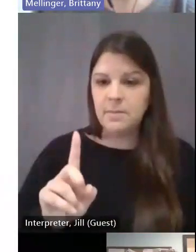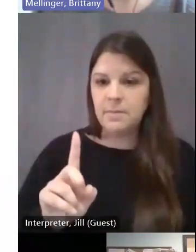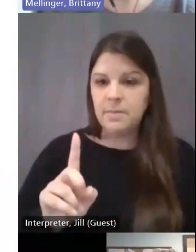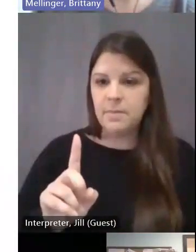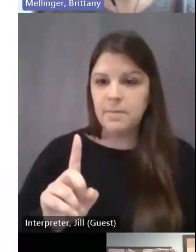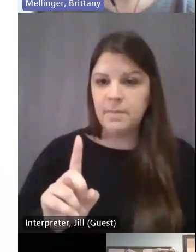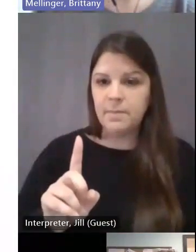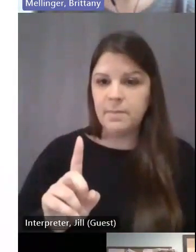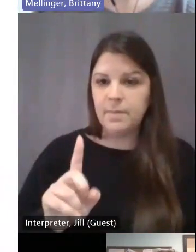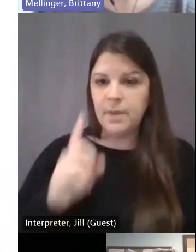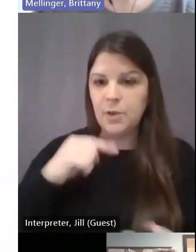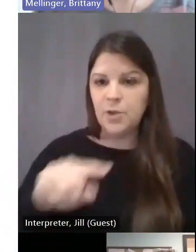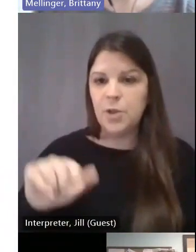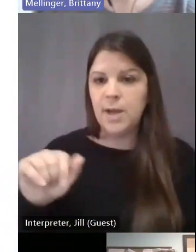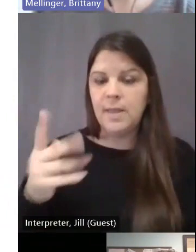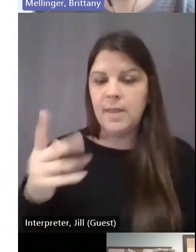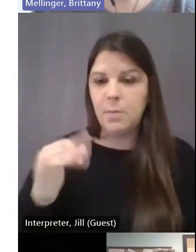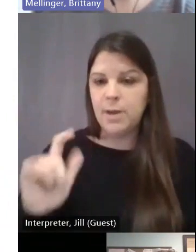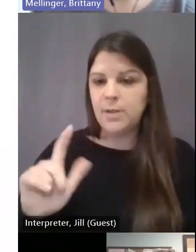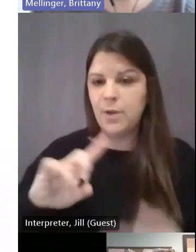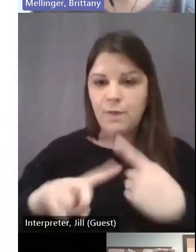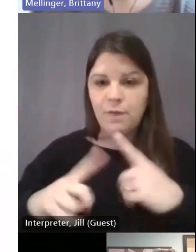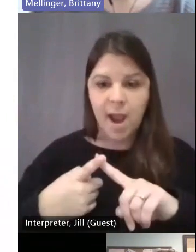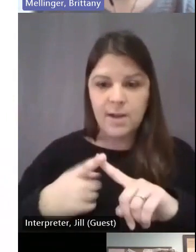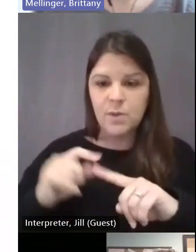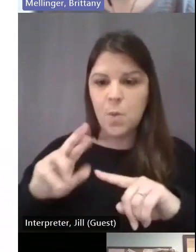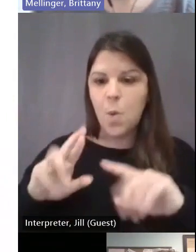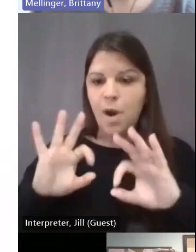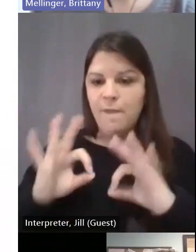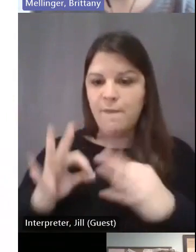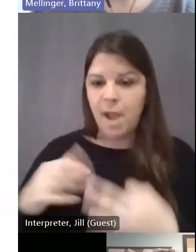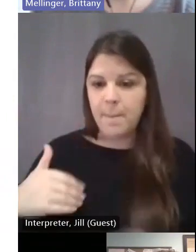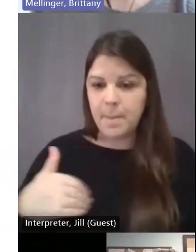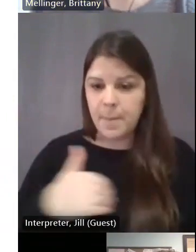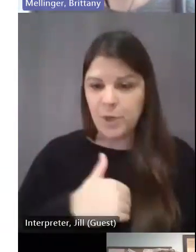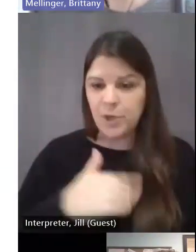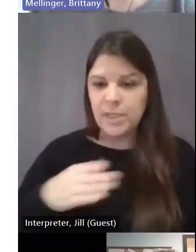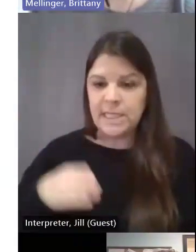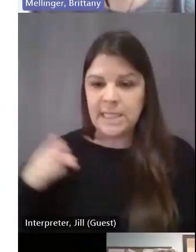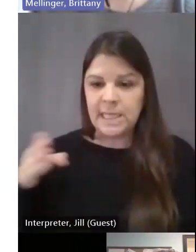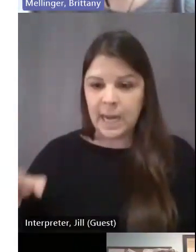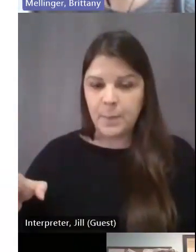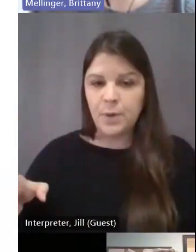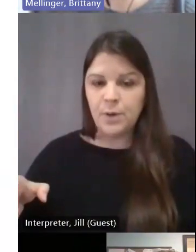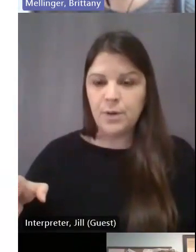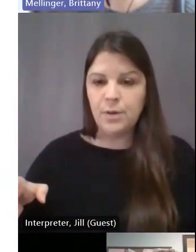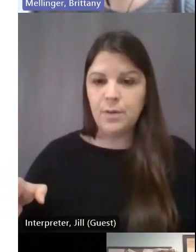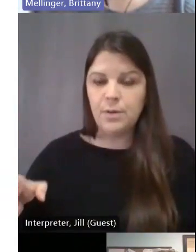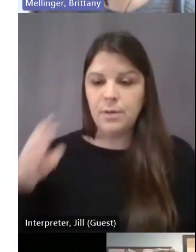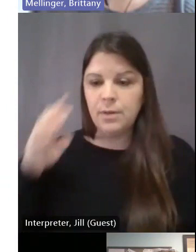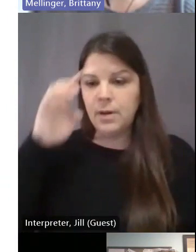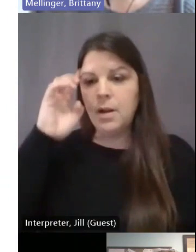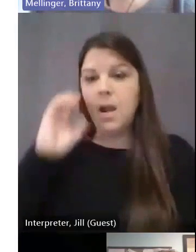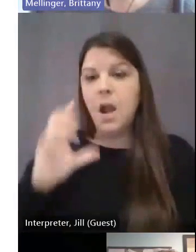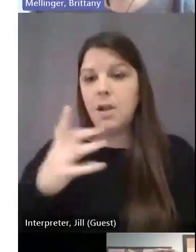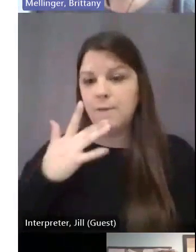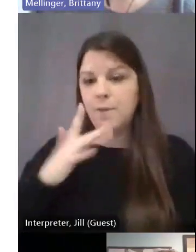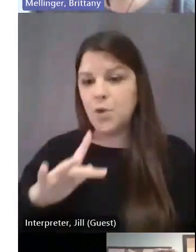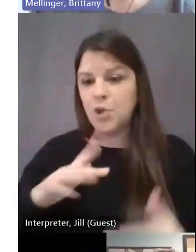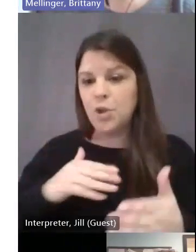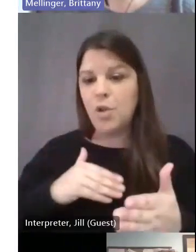for them in the appraisal, whether that's a friend or a family member, or a neighbor. And unfortunately, many times